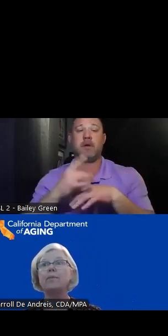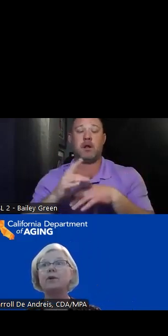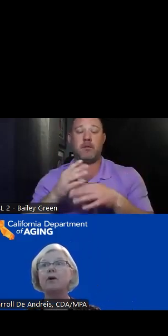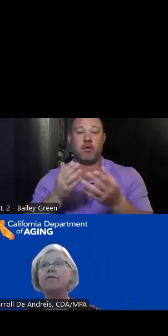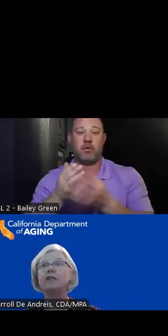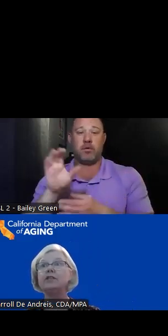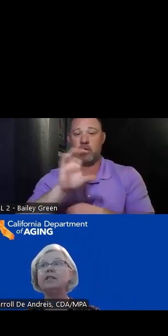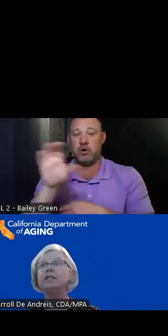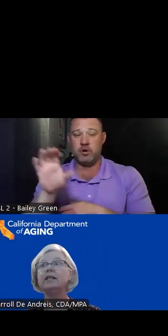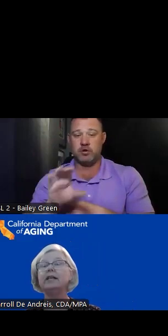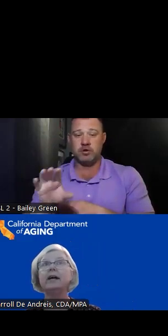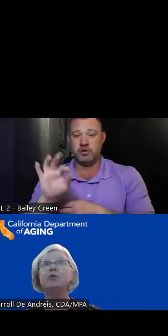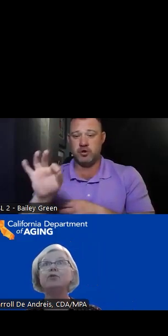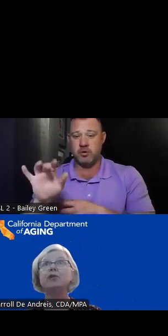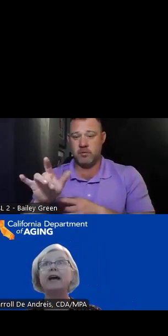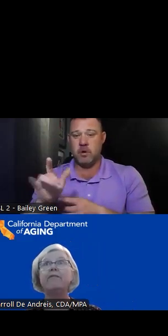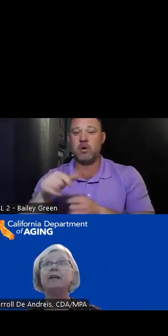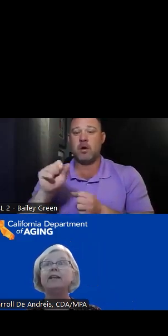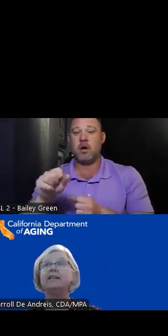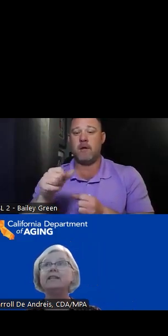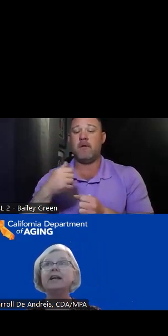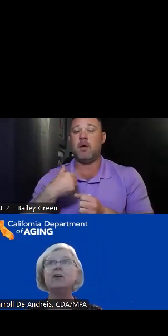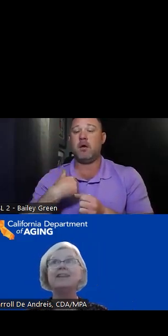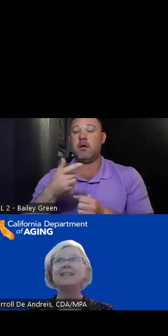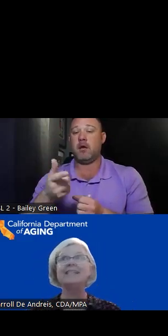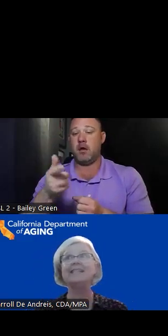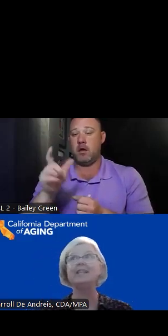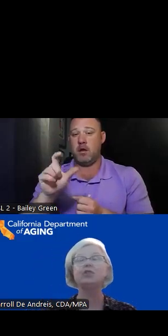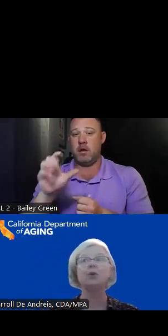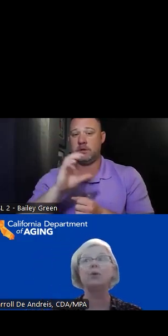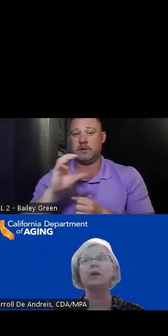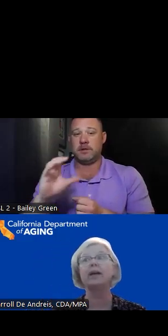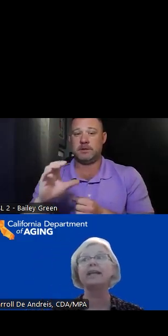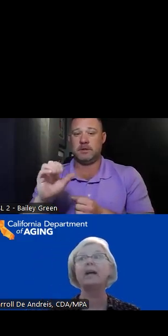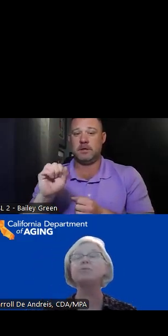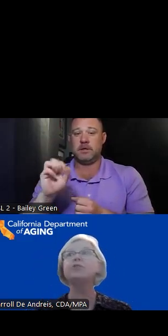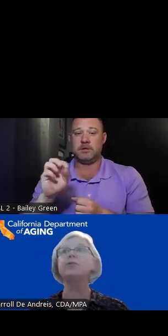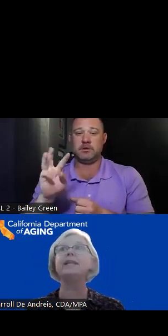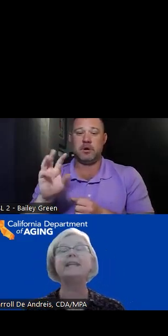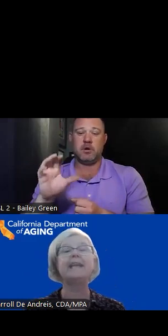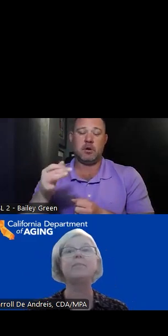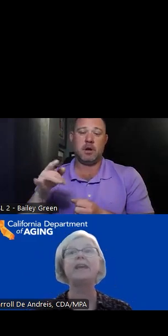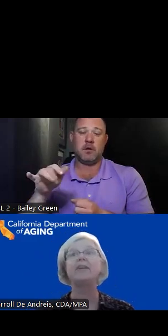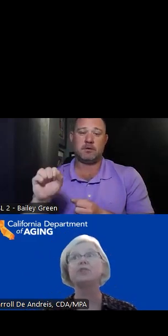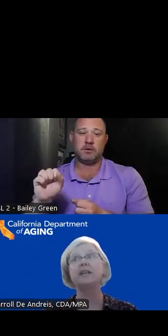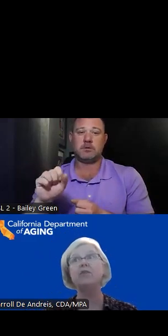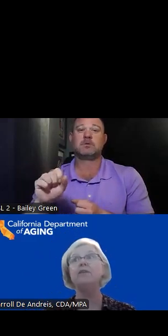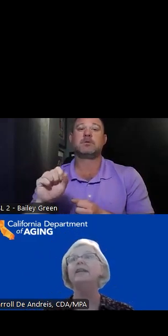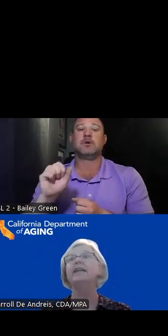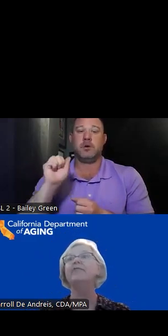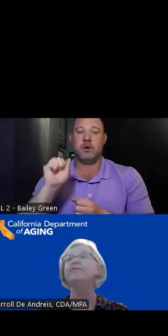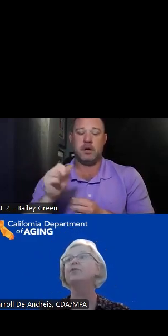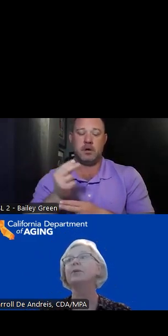Zoom webinar functions. You should have this icon, the CC show captions. You can enable that